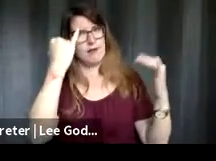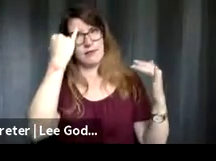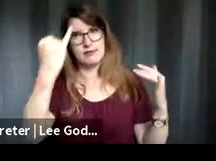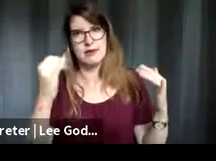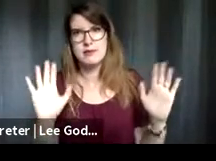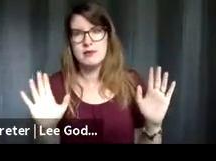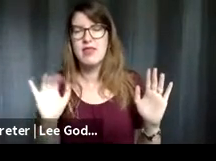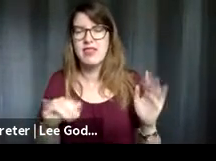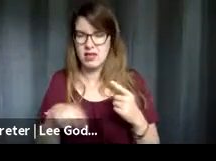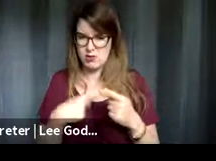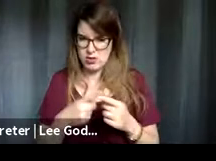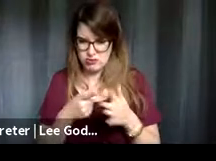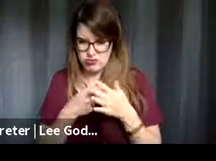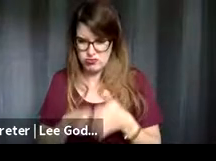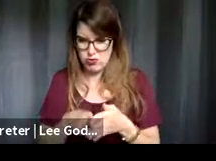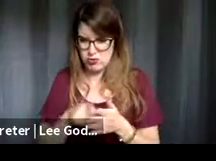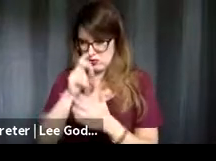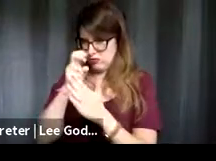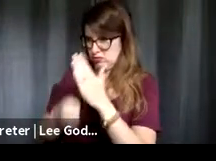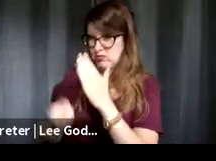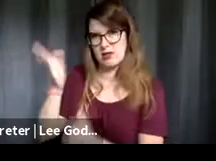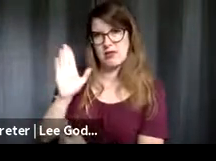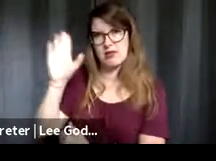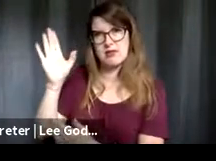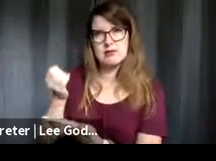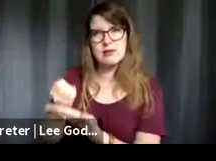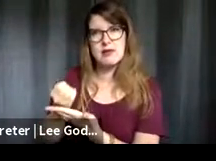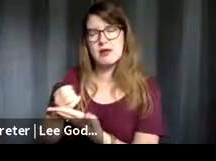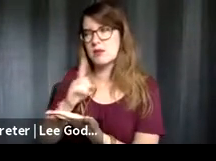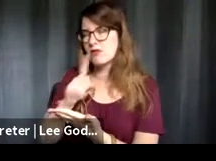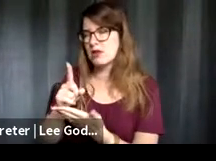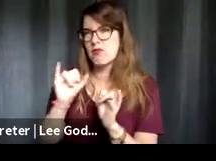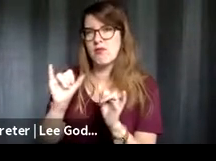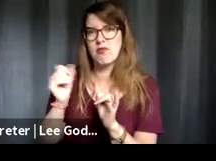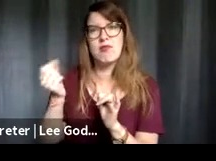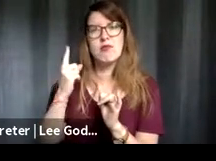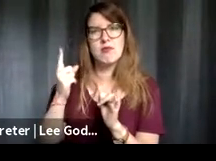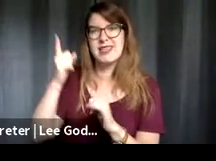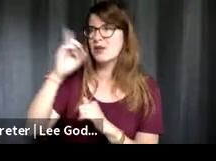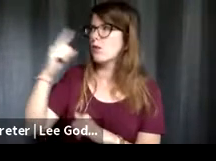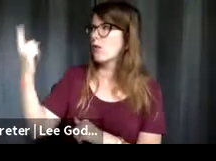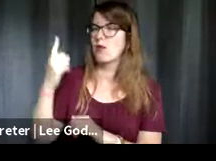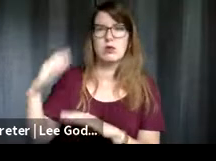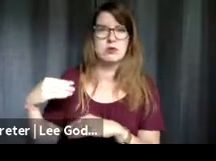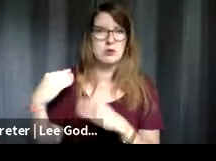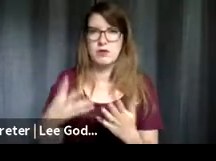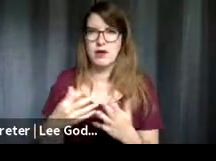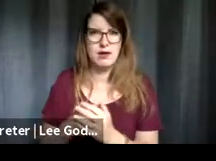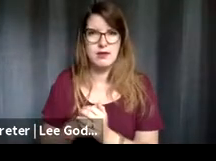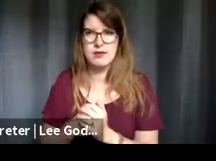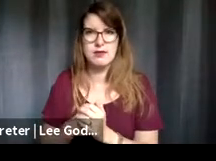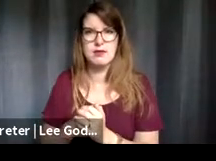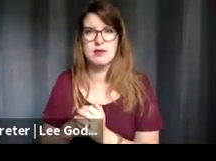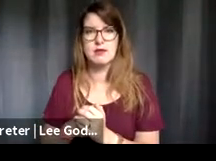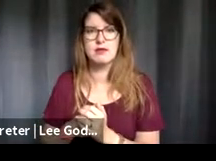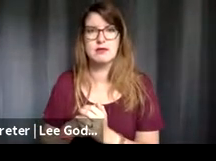And that's when I kind of started living in God's economy and really understanding that he'll always provide.